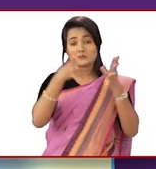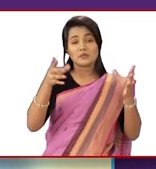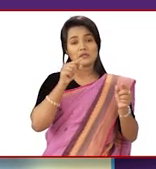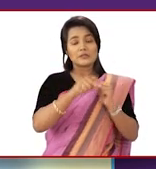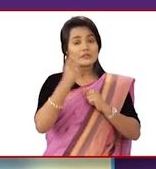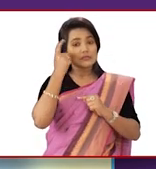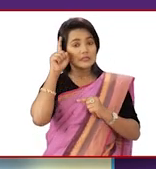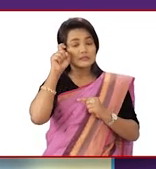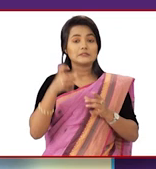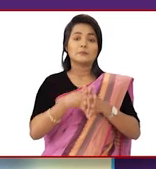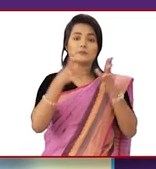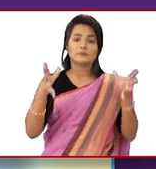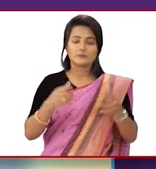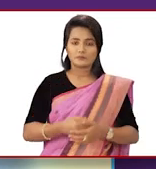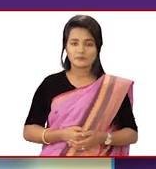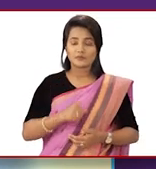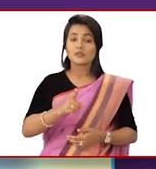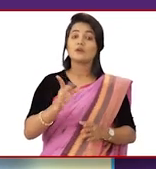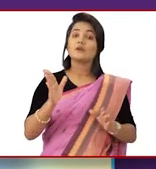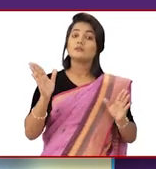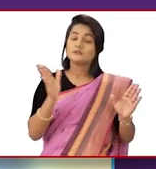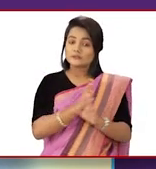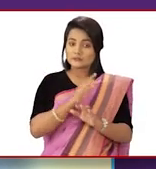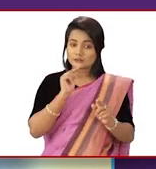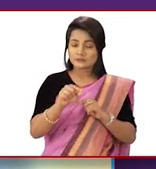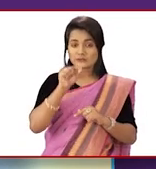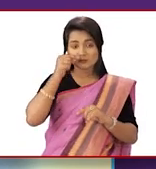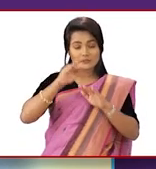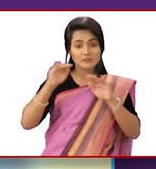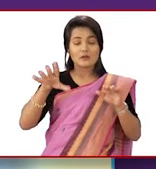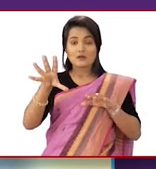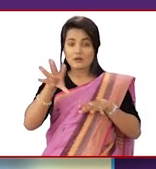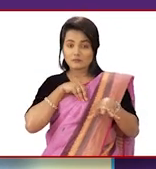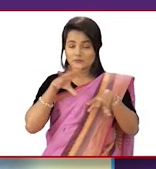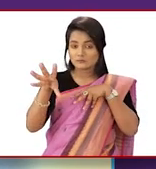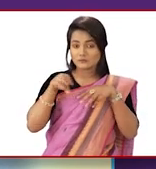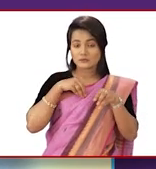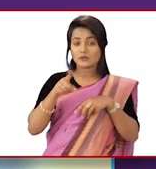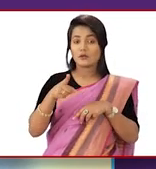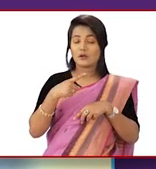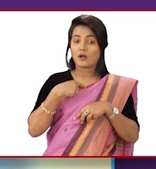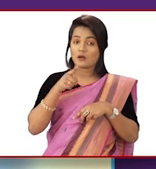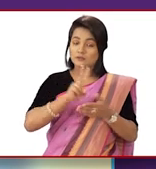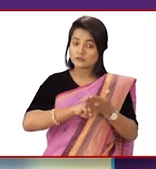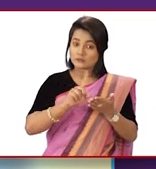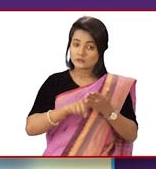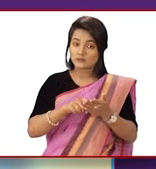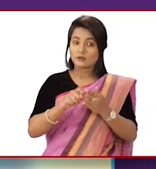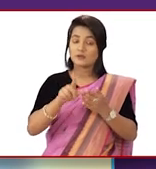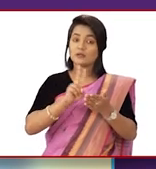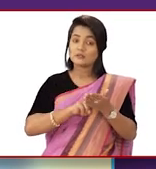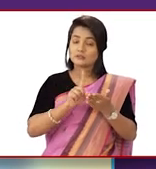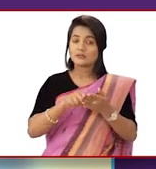know. So before their young mind picks up things, we need to set a very